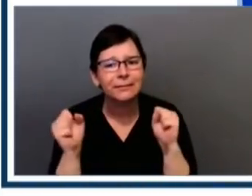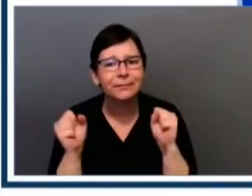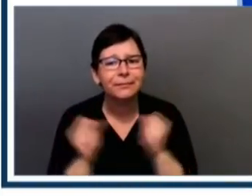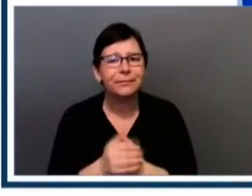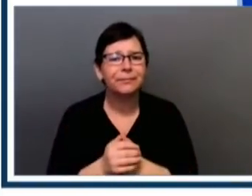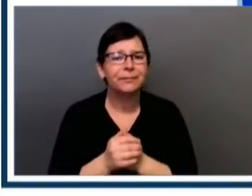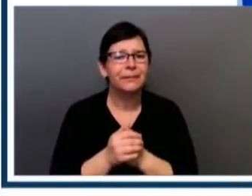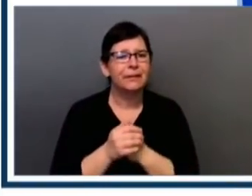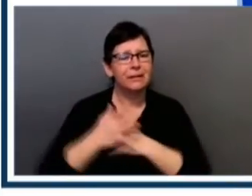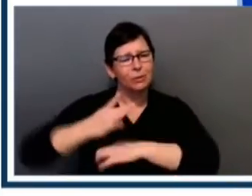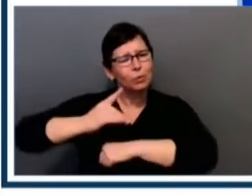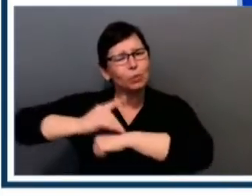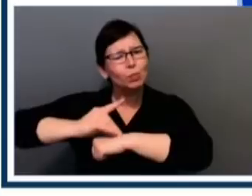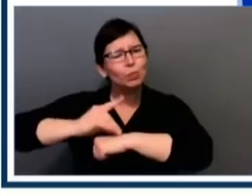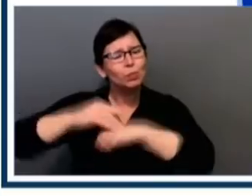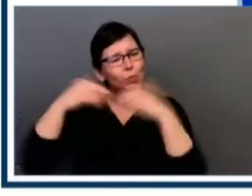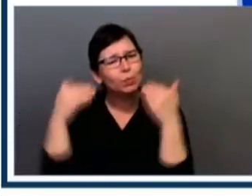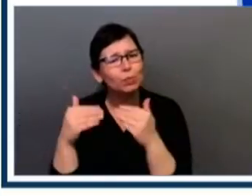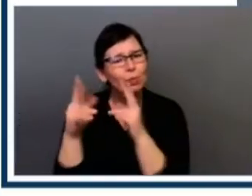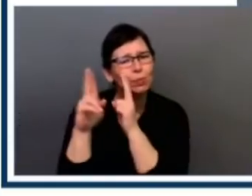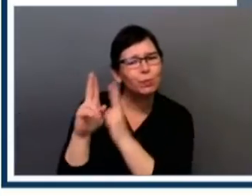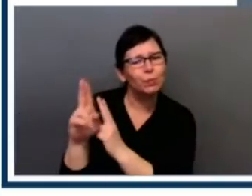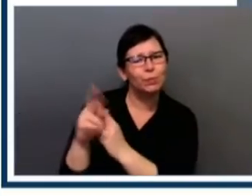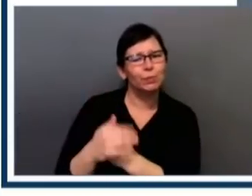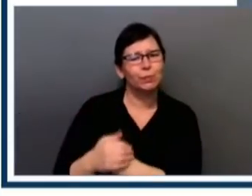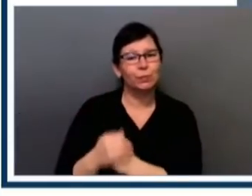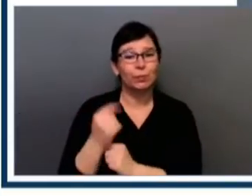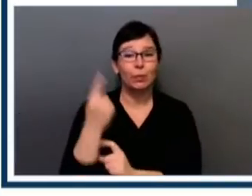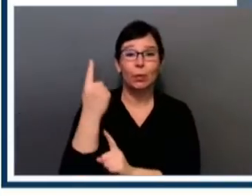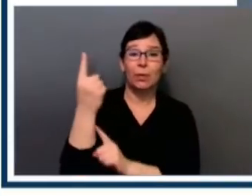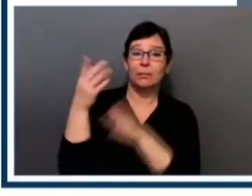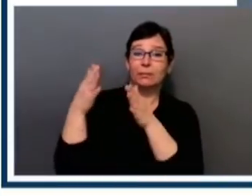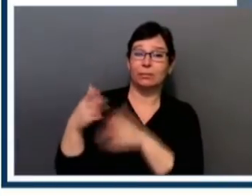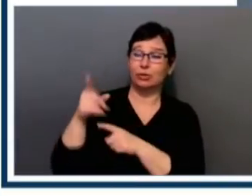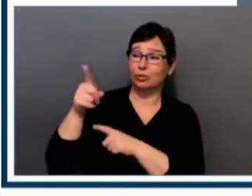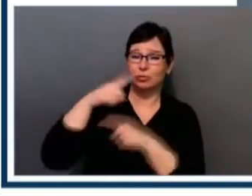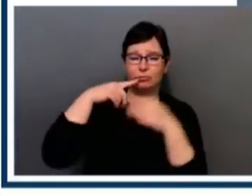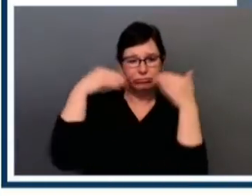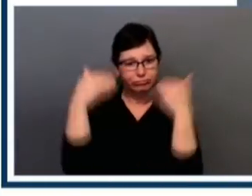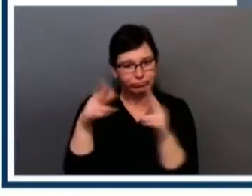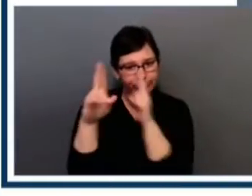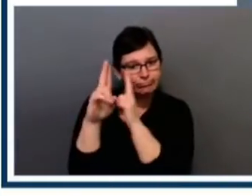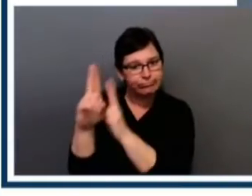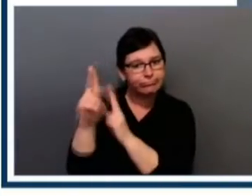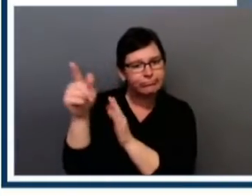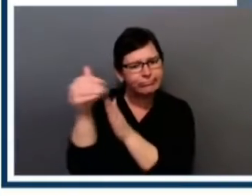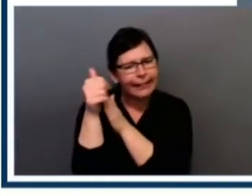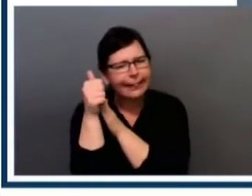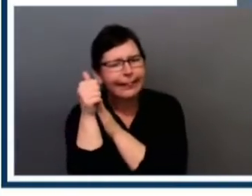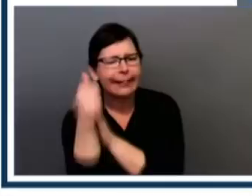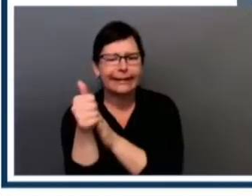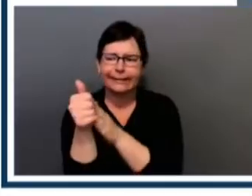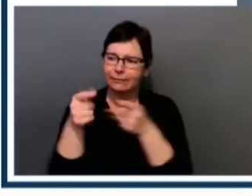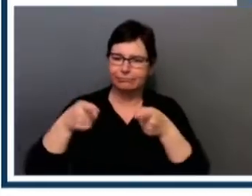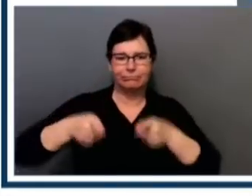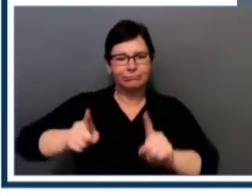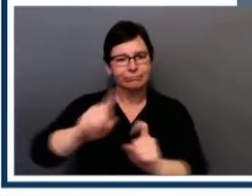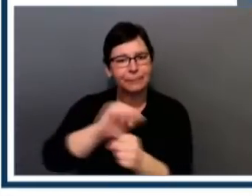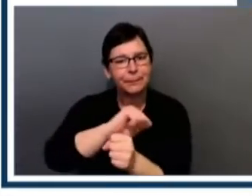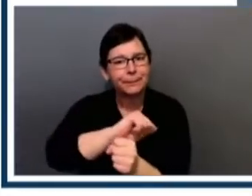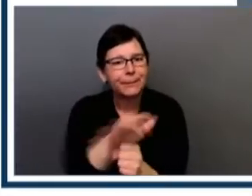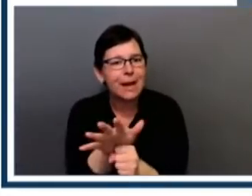response. He's become a national leader in so many ways. Many chief medical officers across